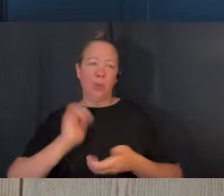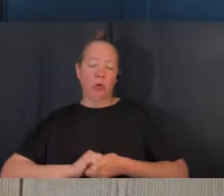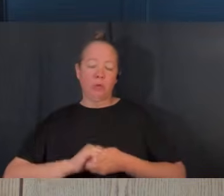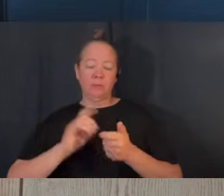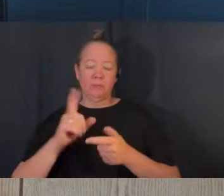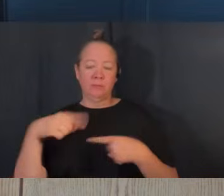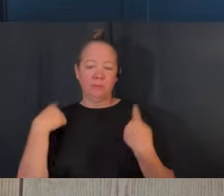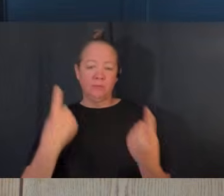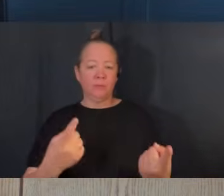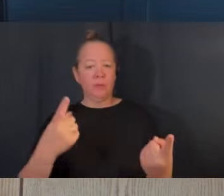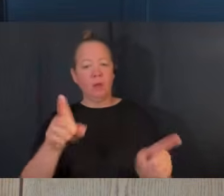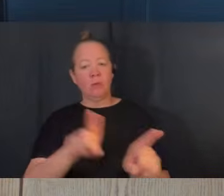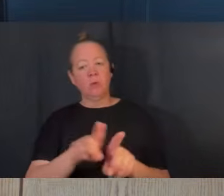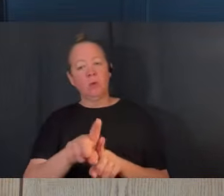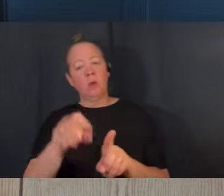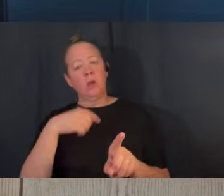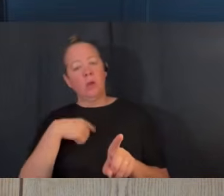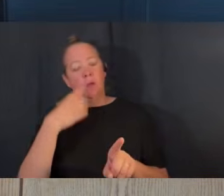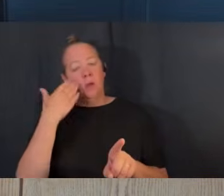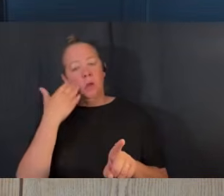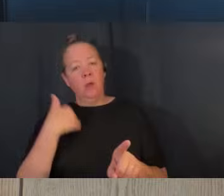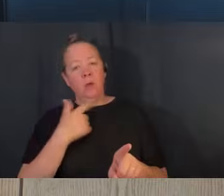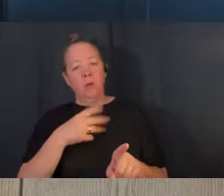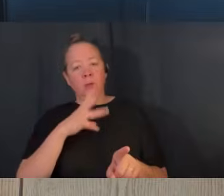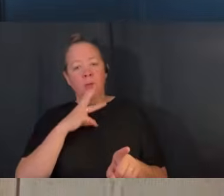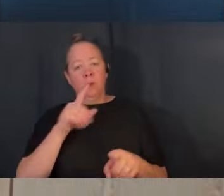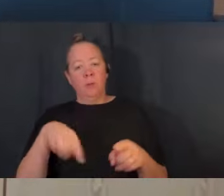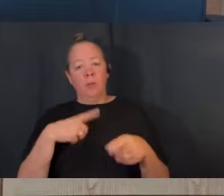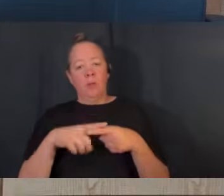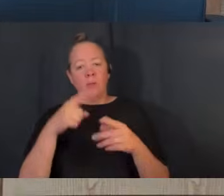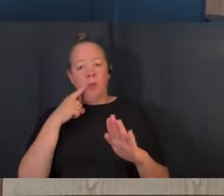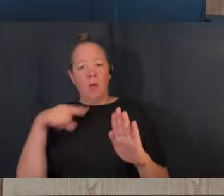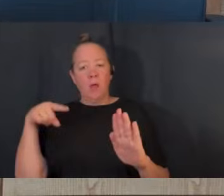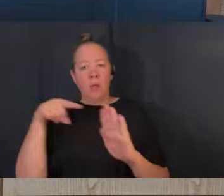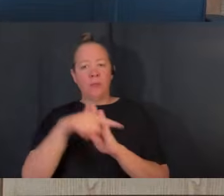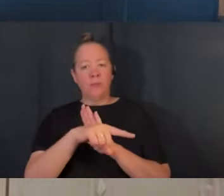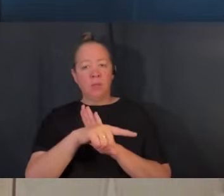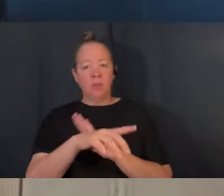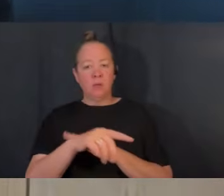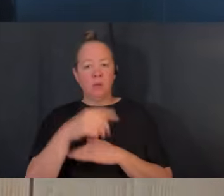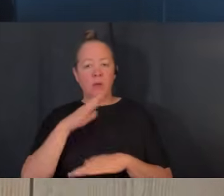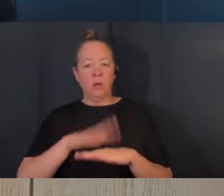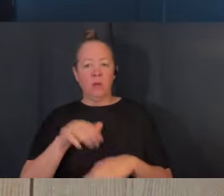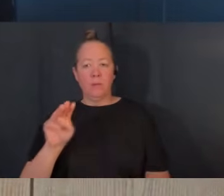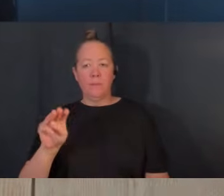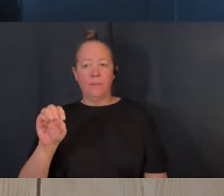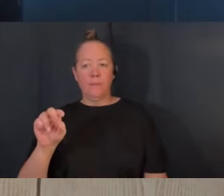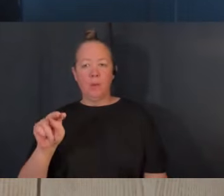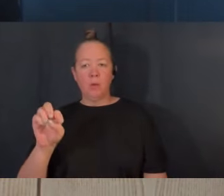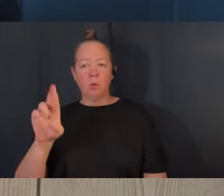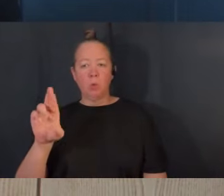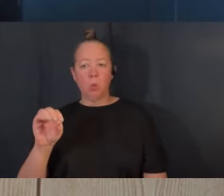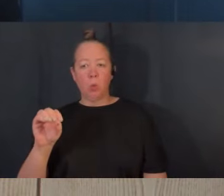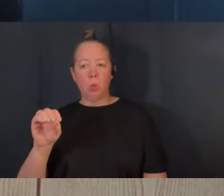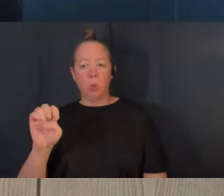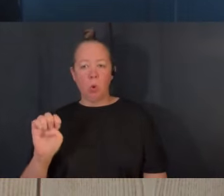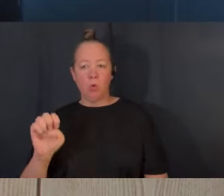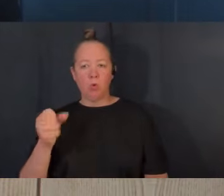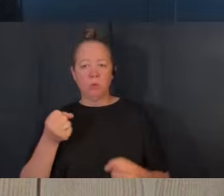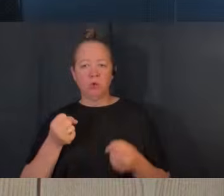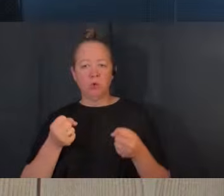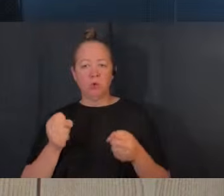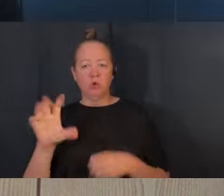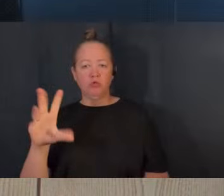discussed earlier the homicide last month on Monroe Street, which was across the street from my house. And we